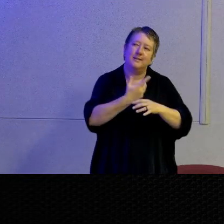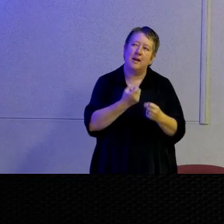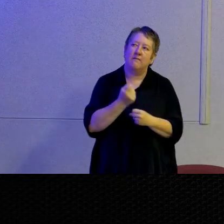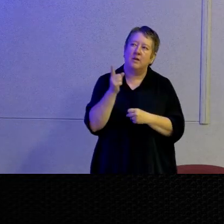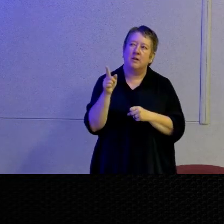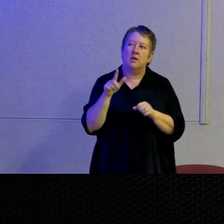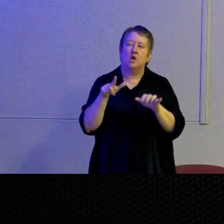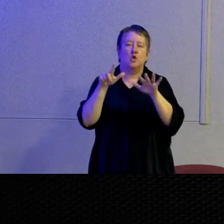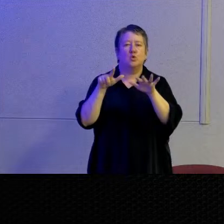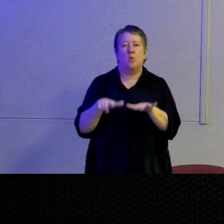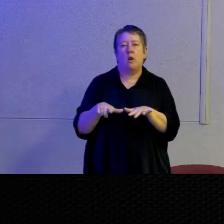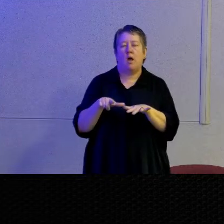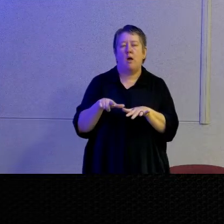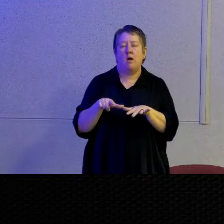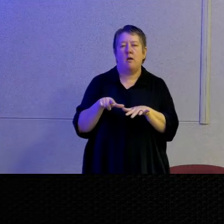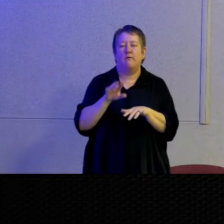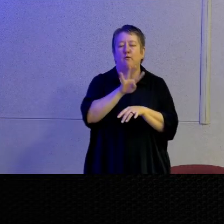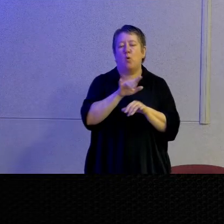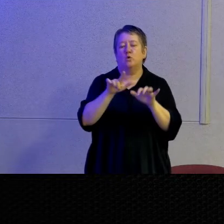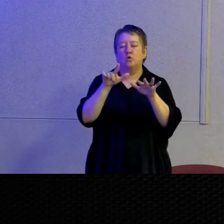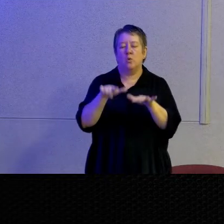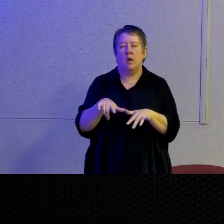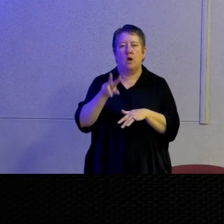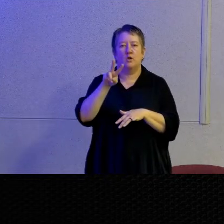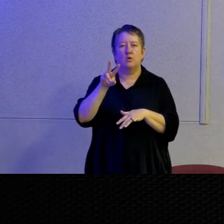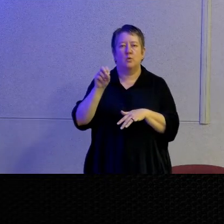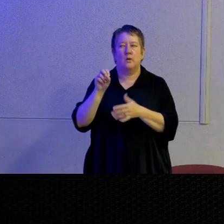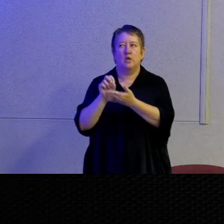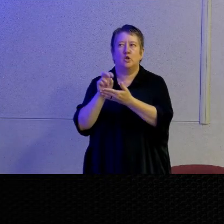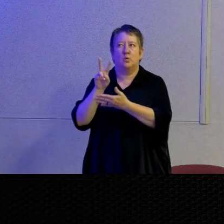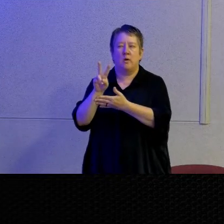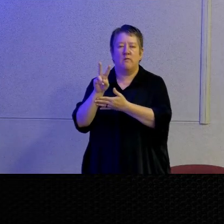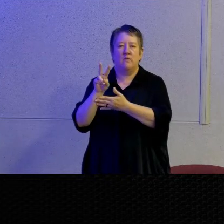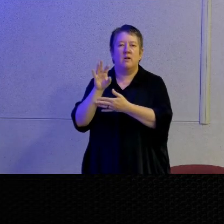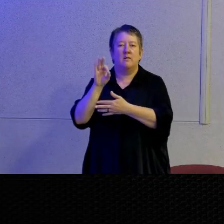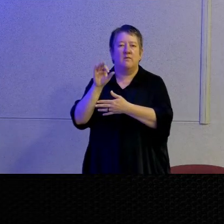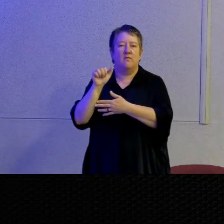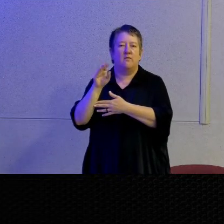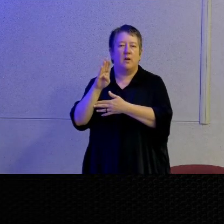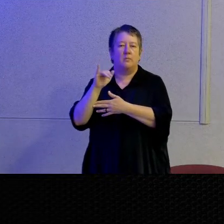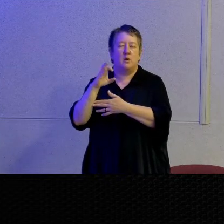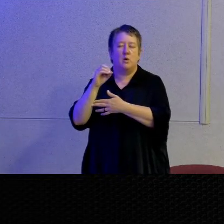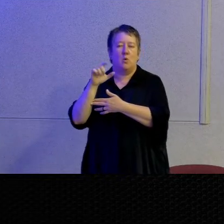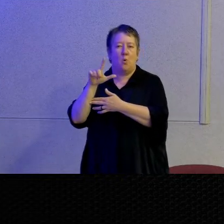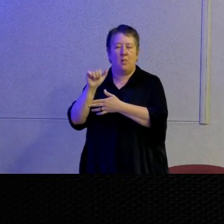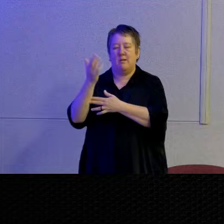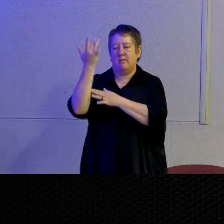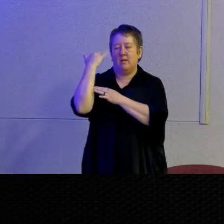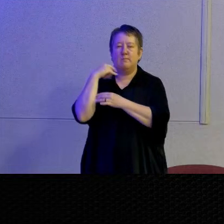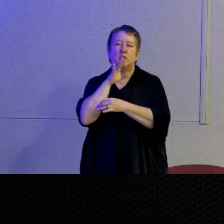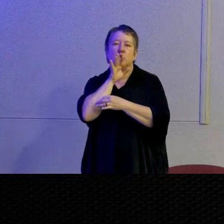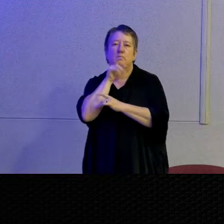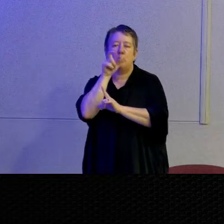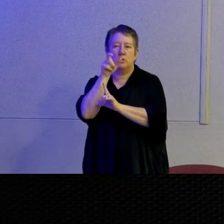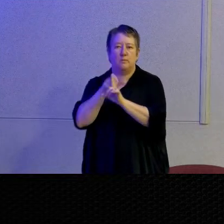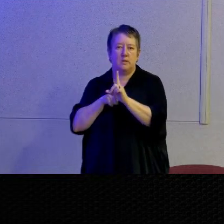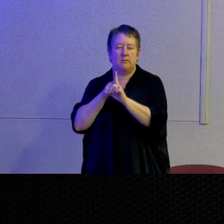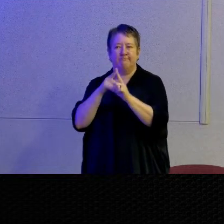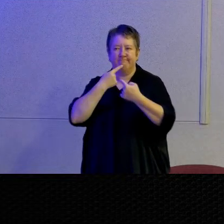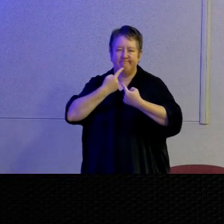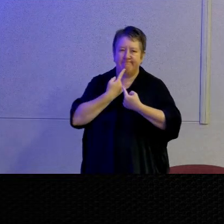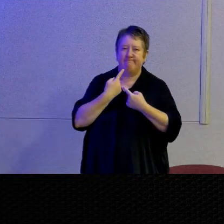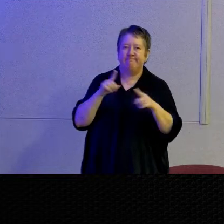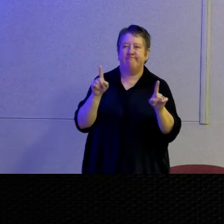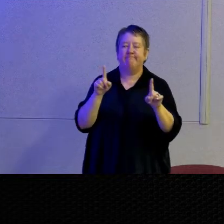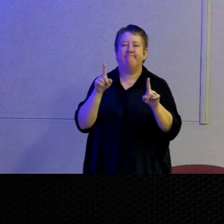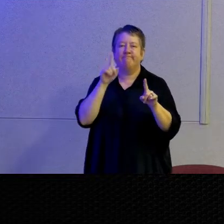the 4th, 2012. This is Fabiola, who was then Atlas spokesperson, announcing the discovery in